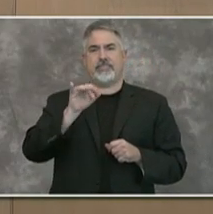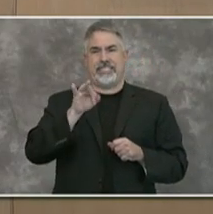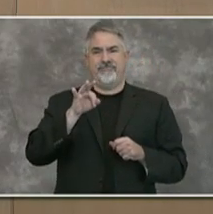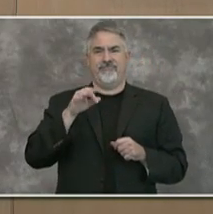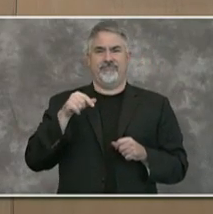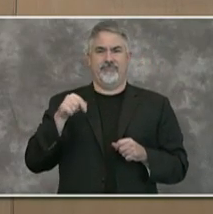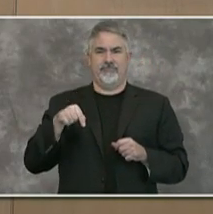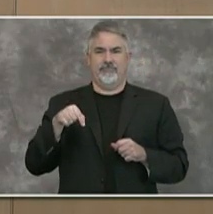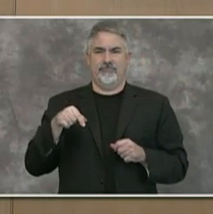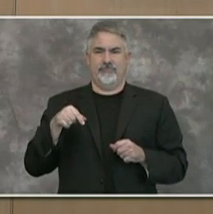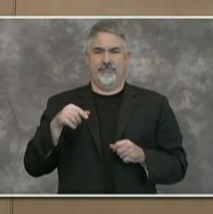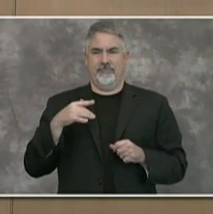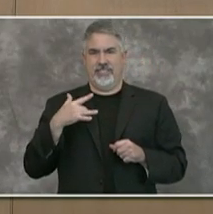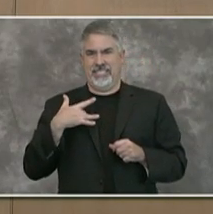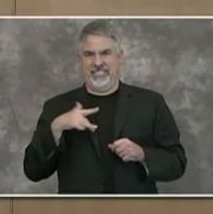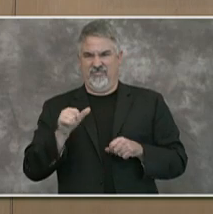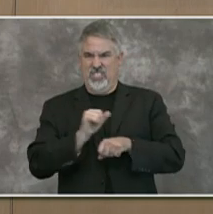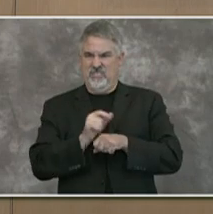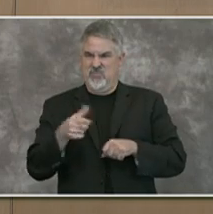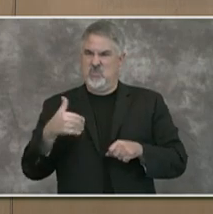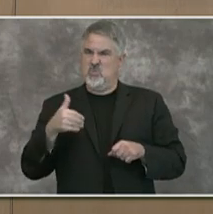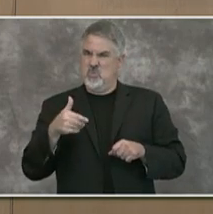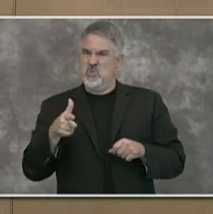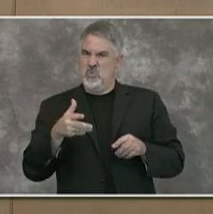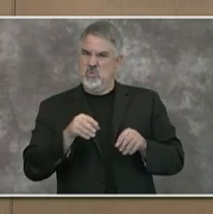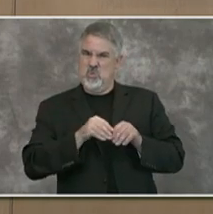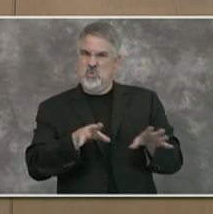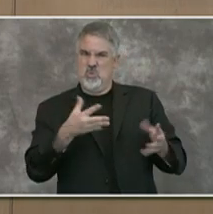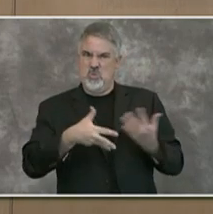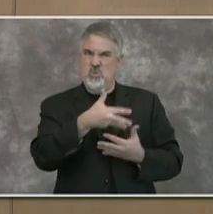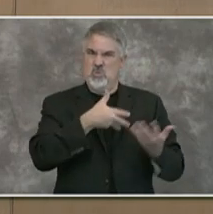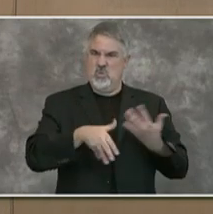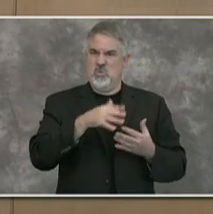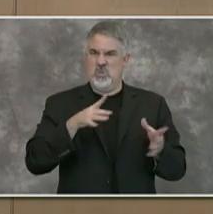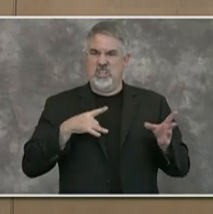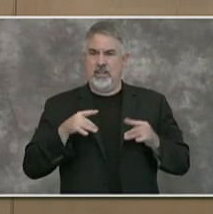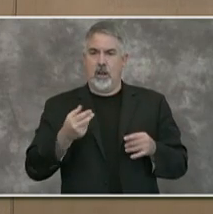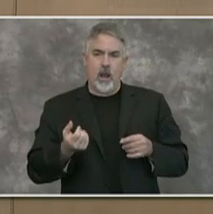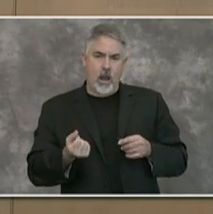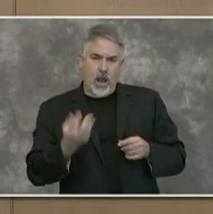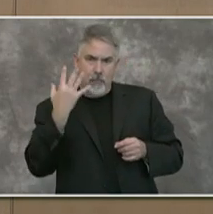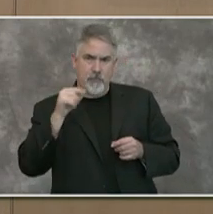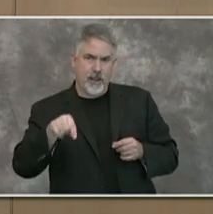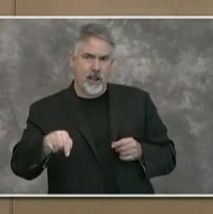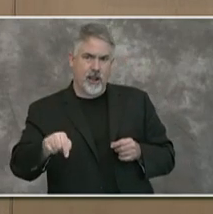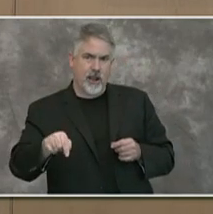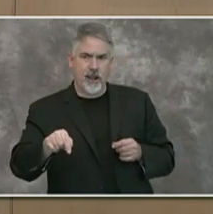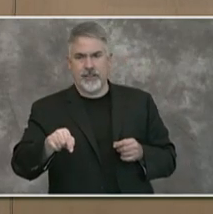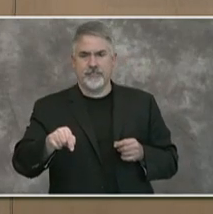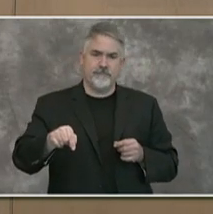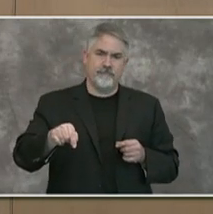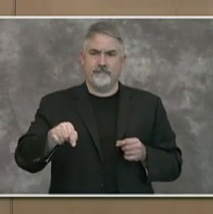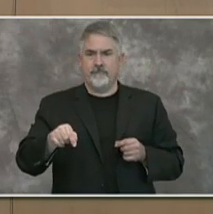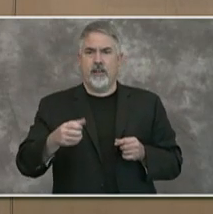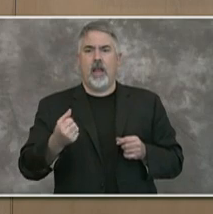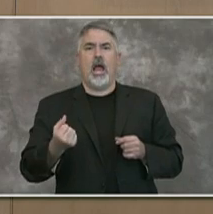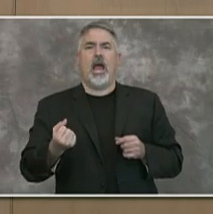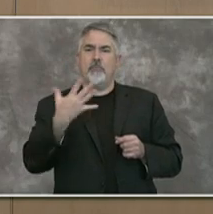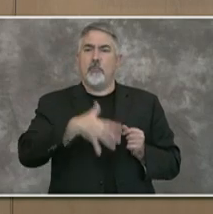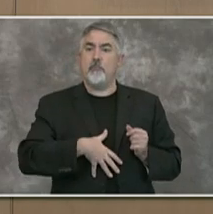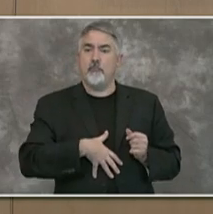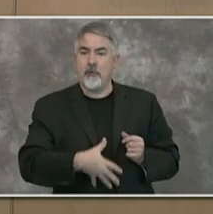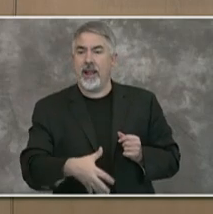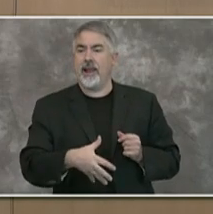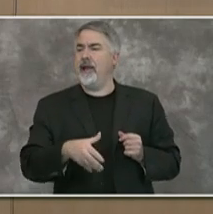sensitive occupations, but the number of how many individuals are pregnant or in either